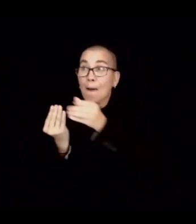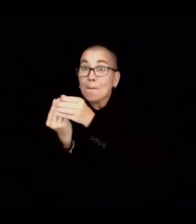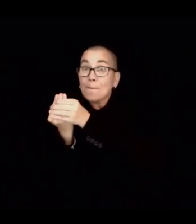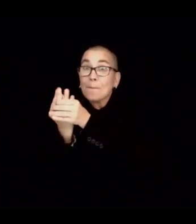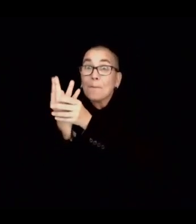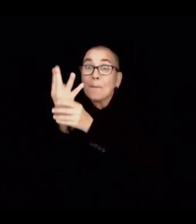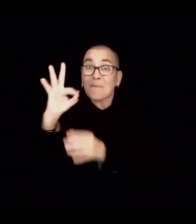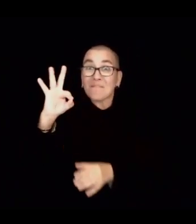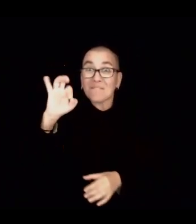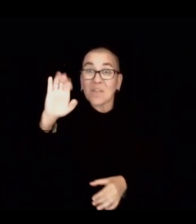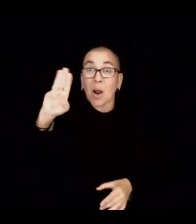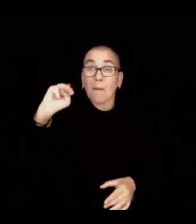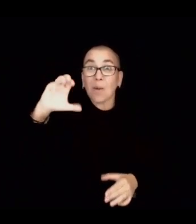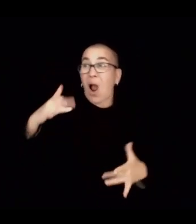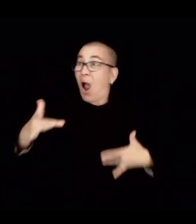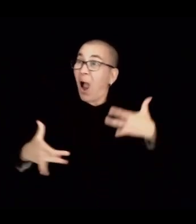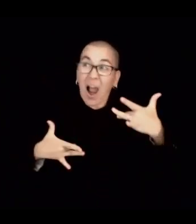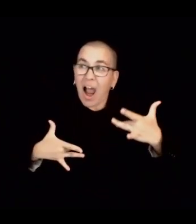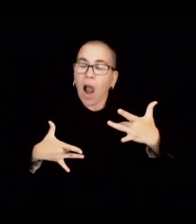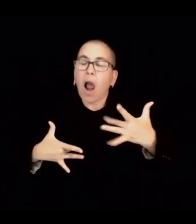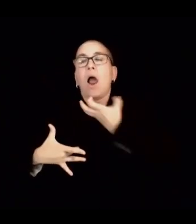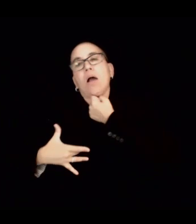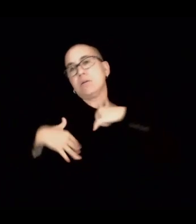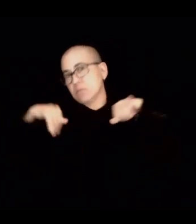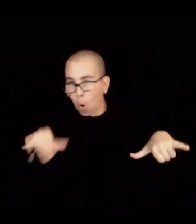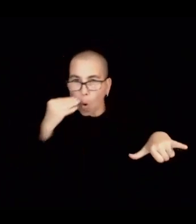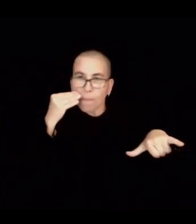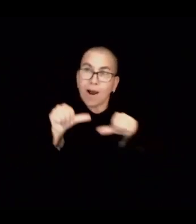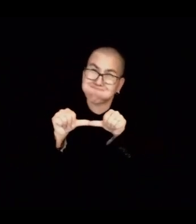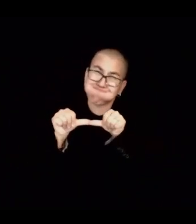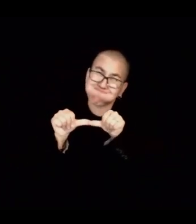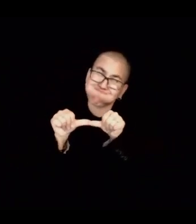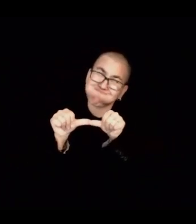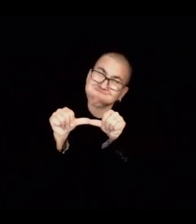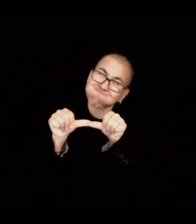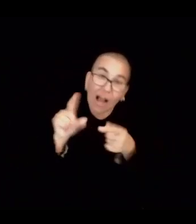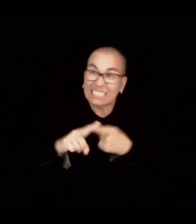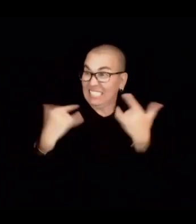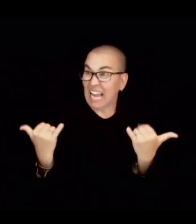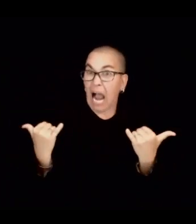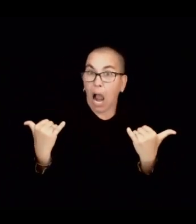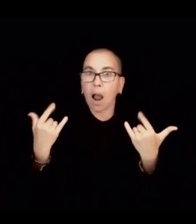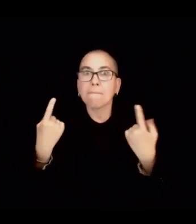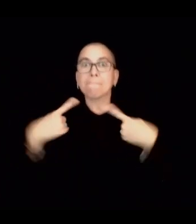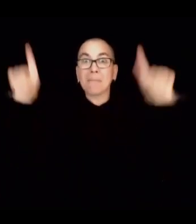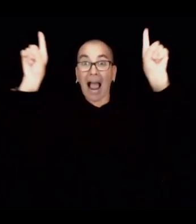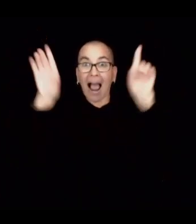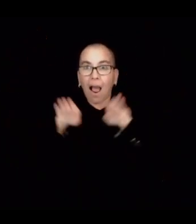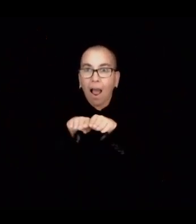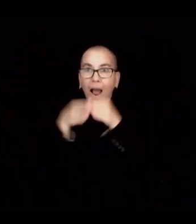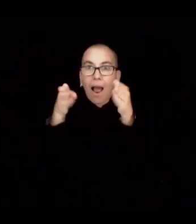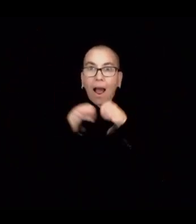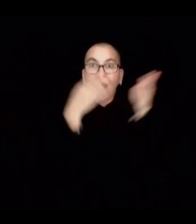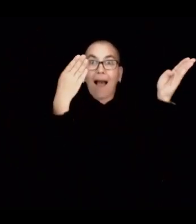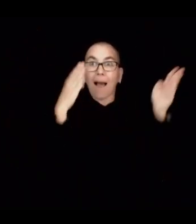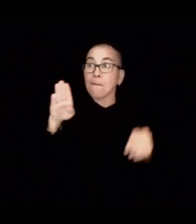go outside when they're at the bars, or just don't drink much alcohol and forget to wear your mask? I mean, I don't know.